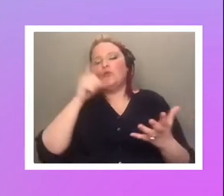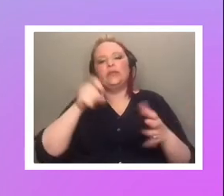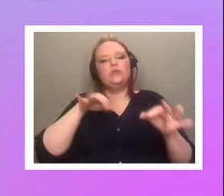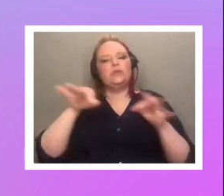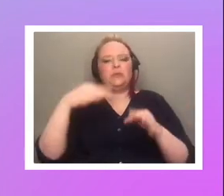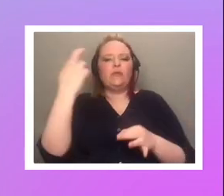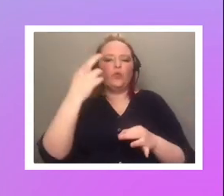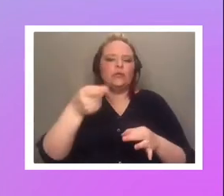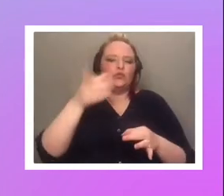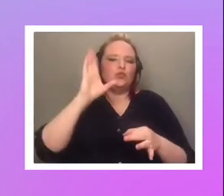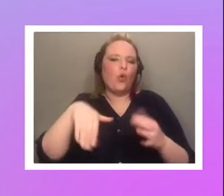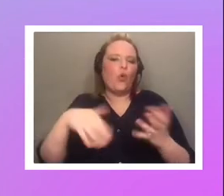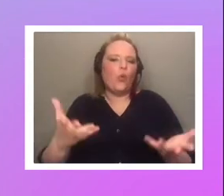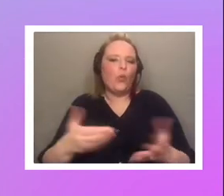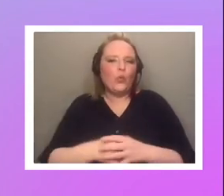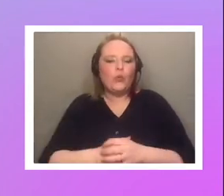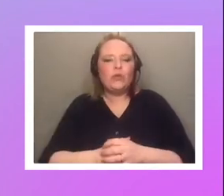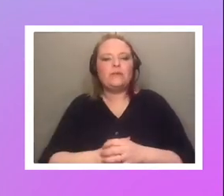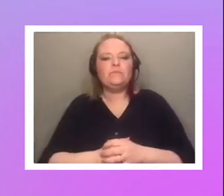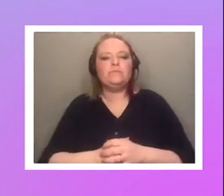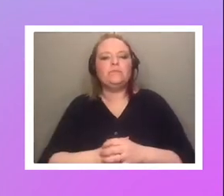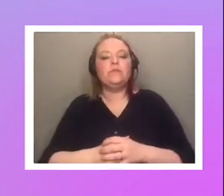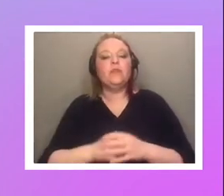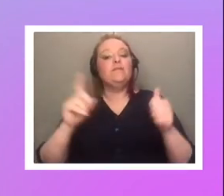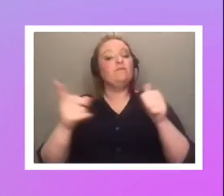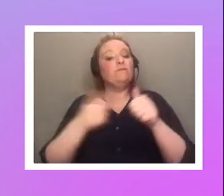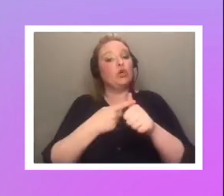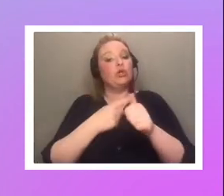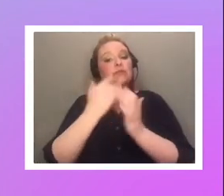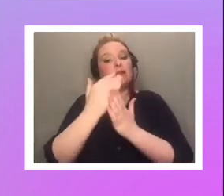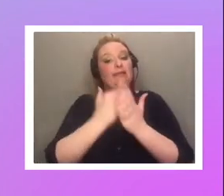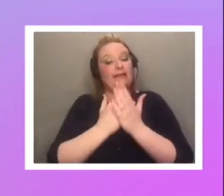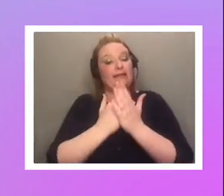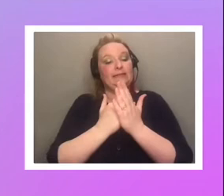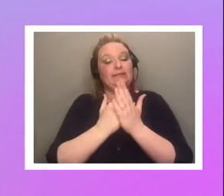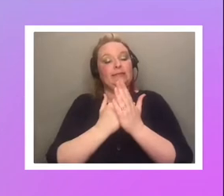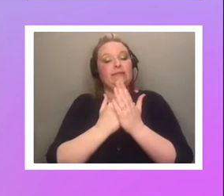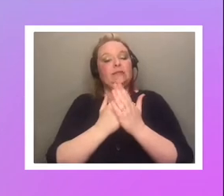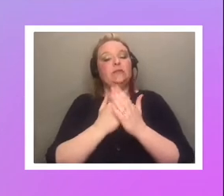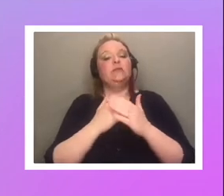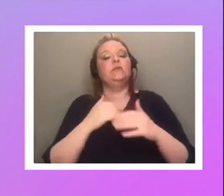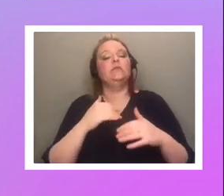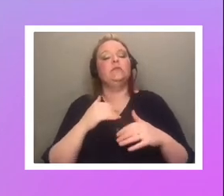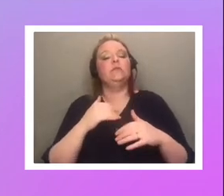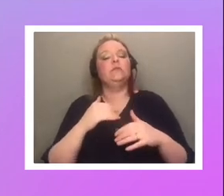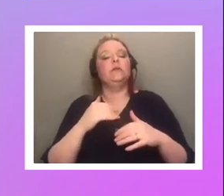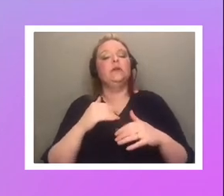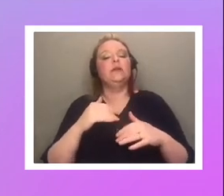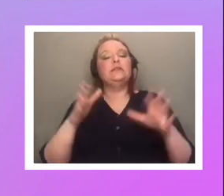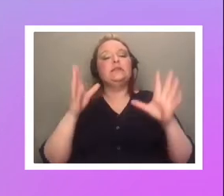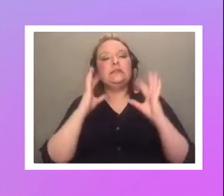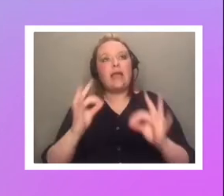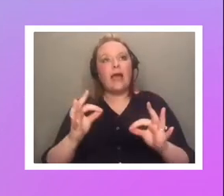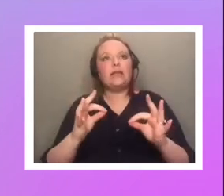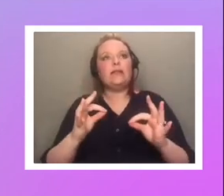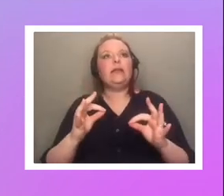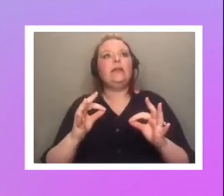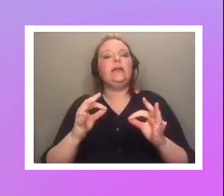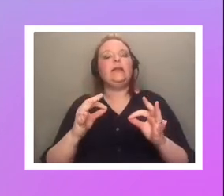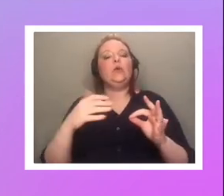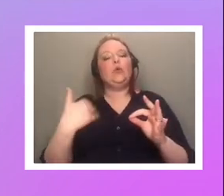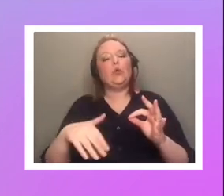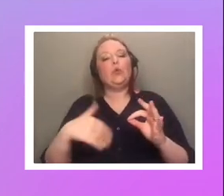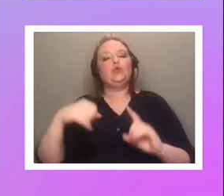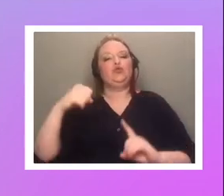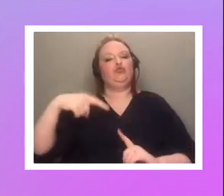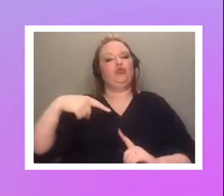know why. So the first one on the list of things that are just like definitely very potentially